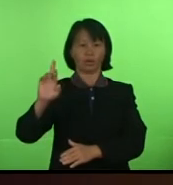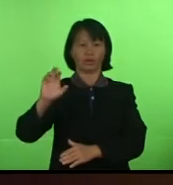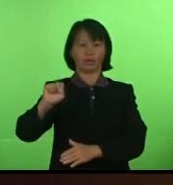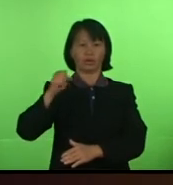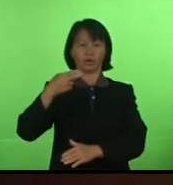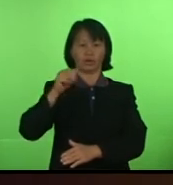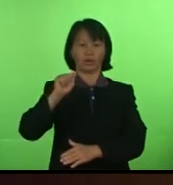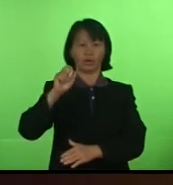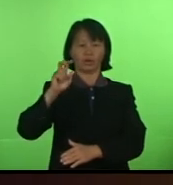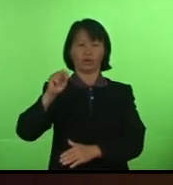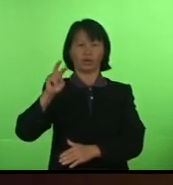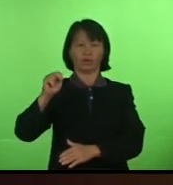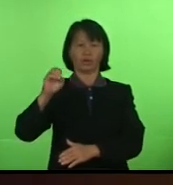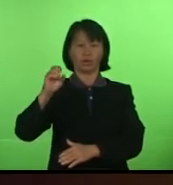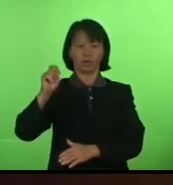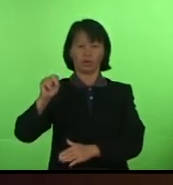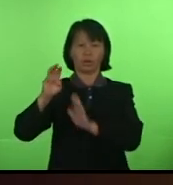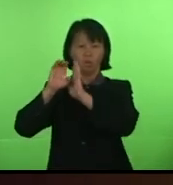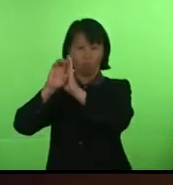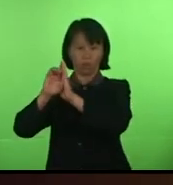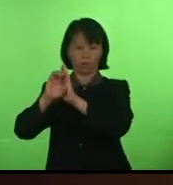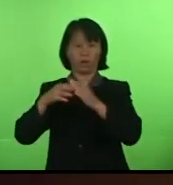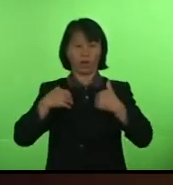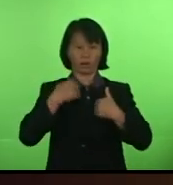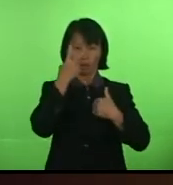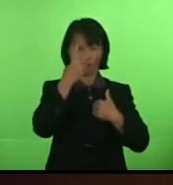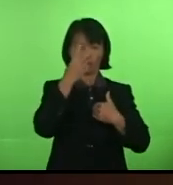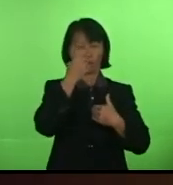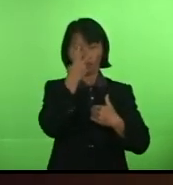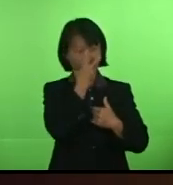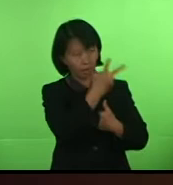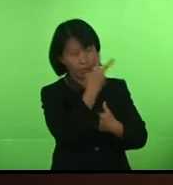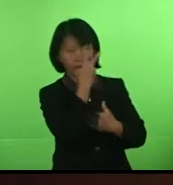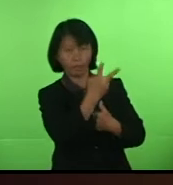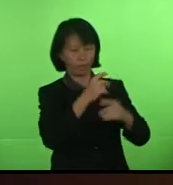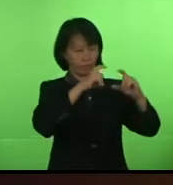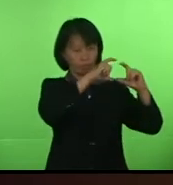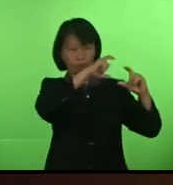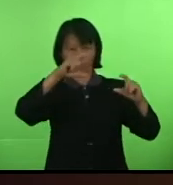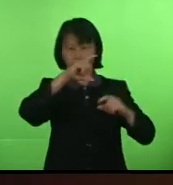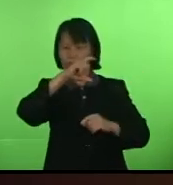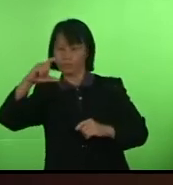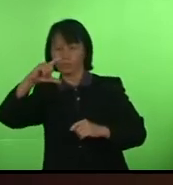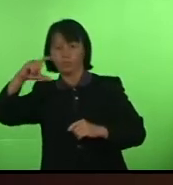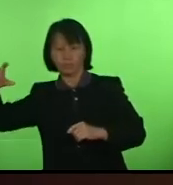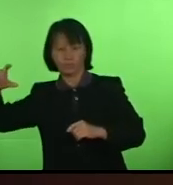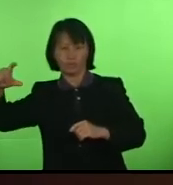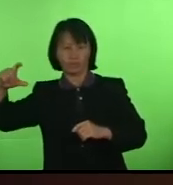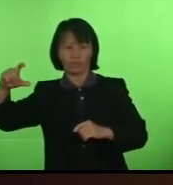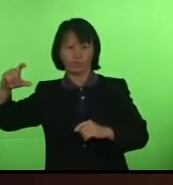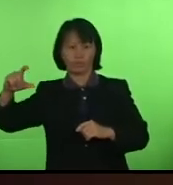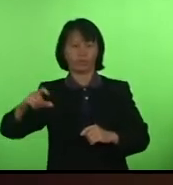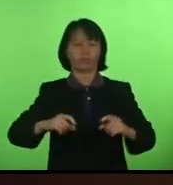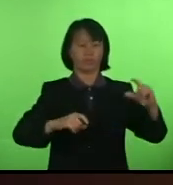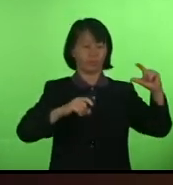you can see 3 arrows going this way, where it started off with source, channel, and receiver.